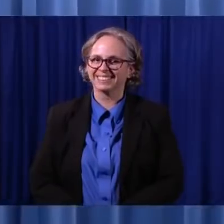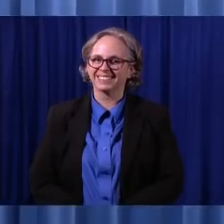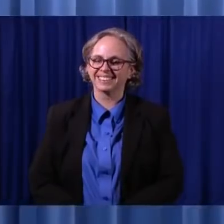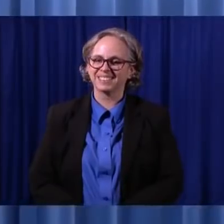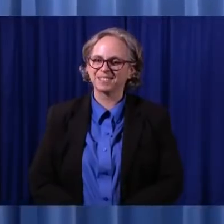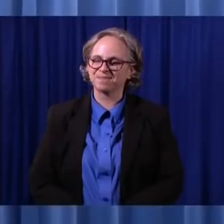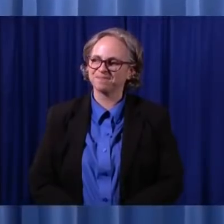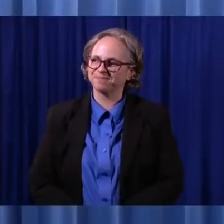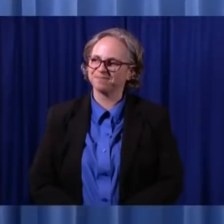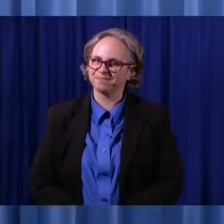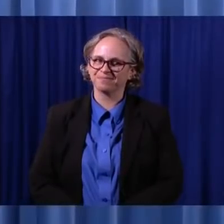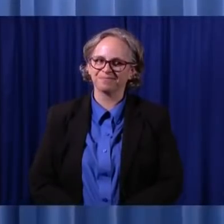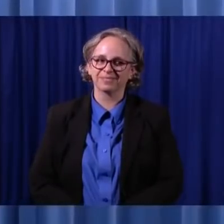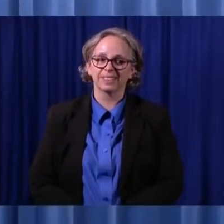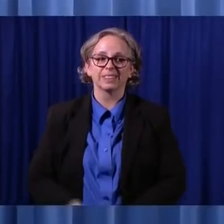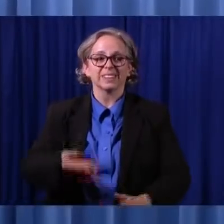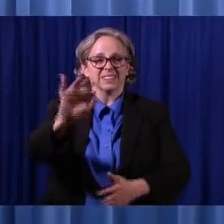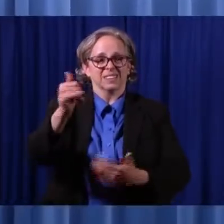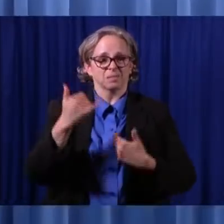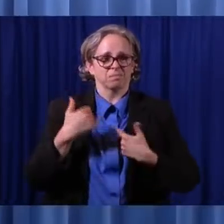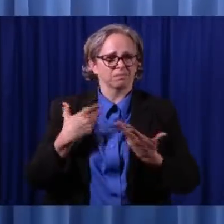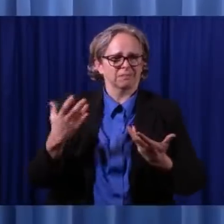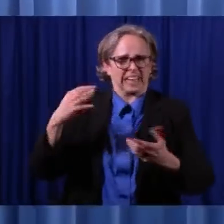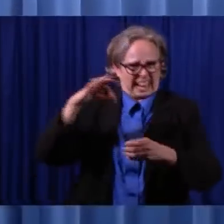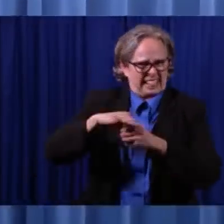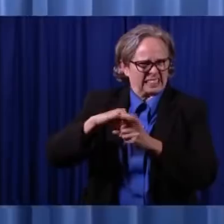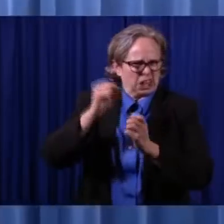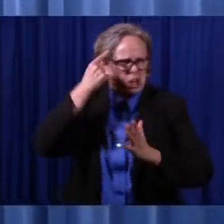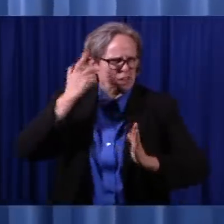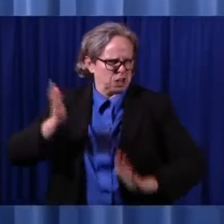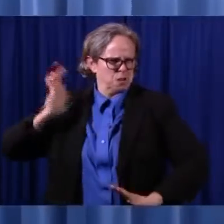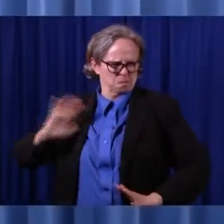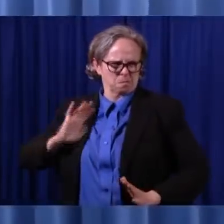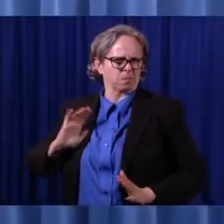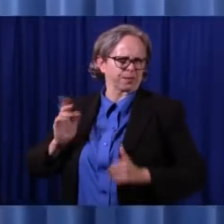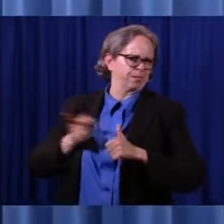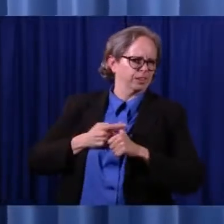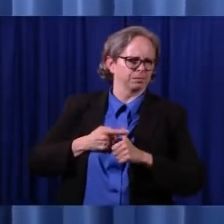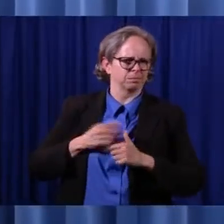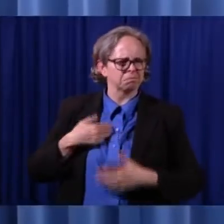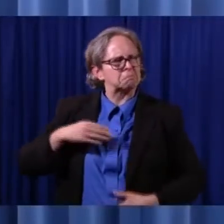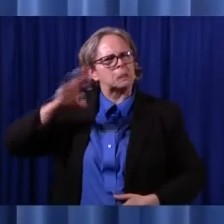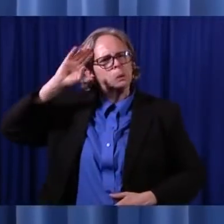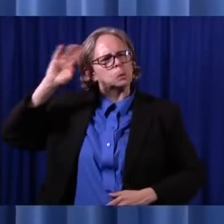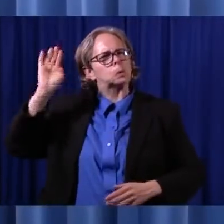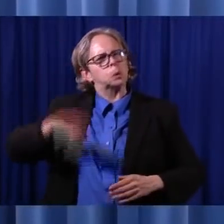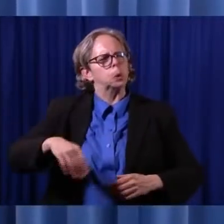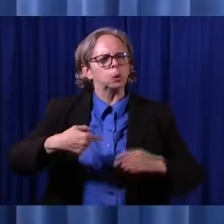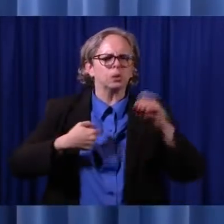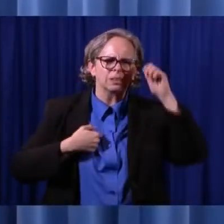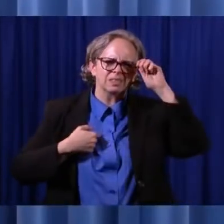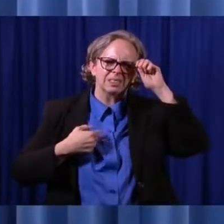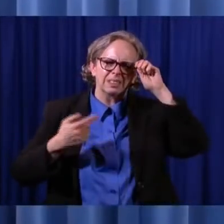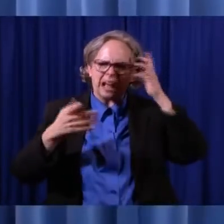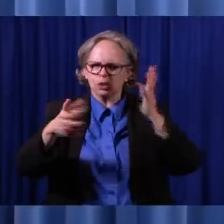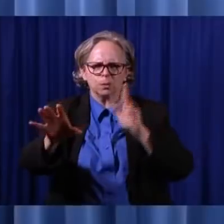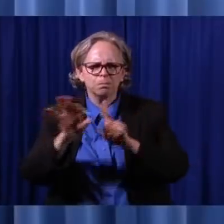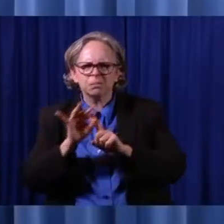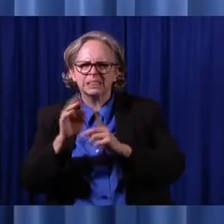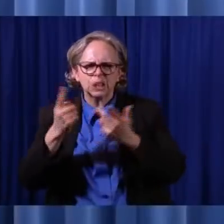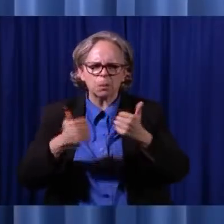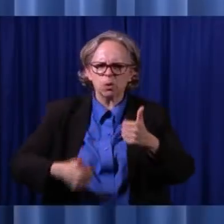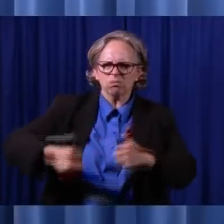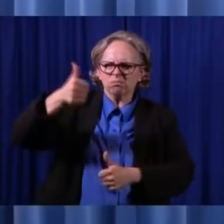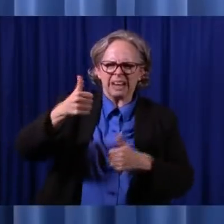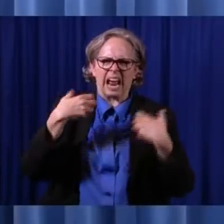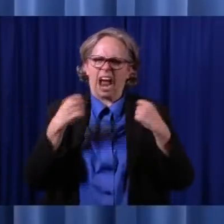When I was elected governor, I knew that I wanted to pick someone to head the health department who had a real